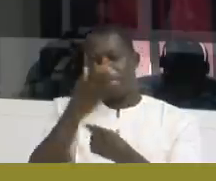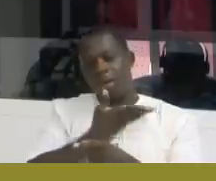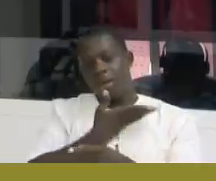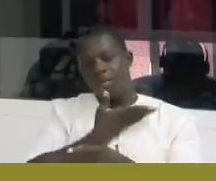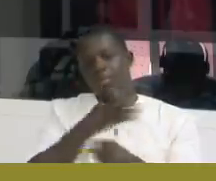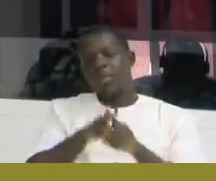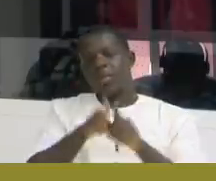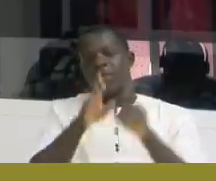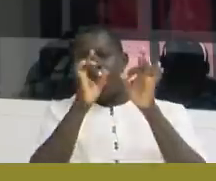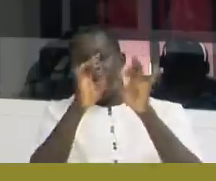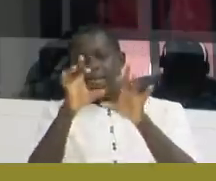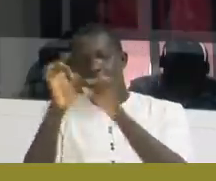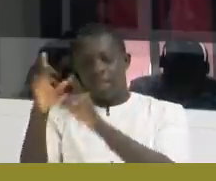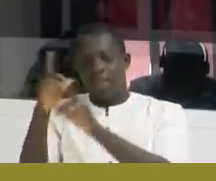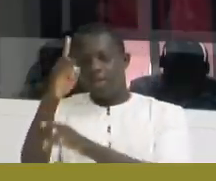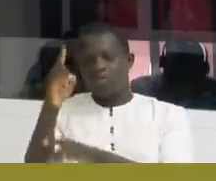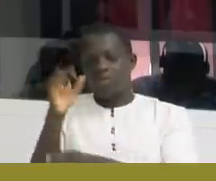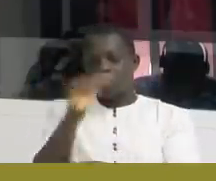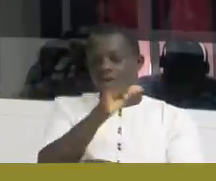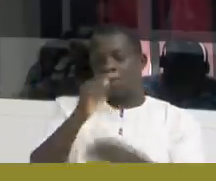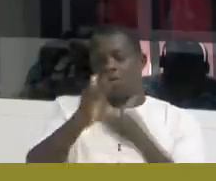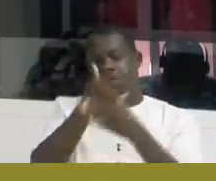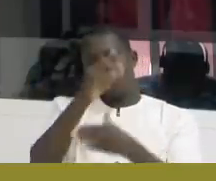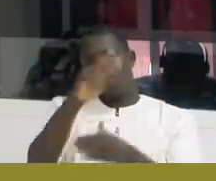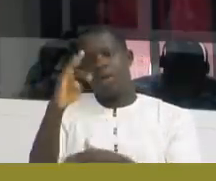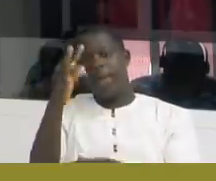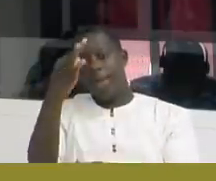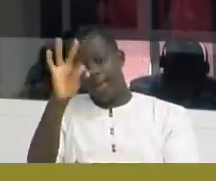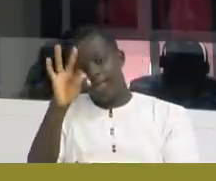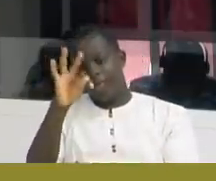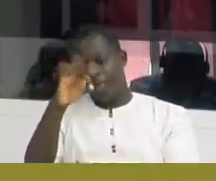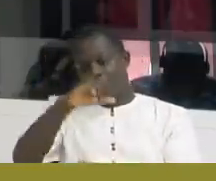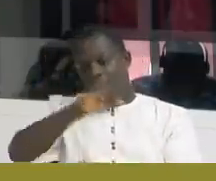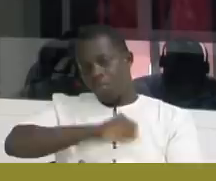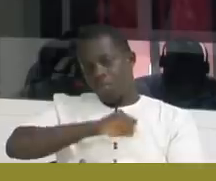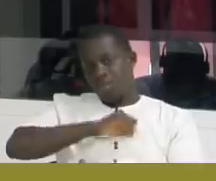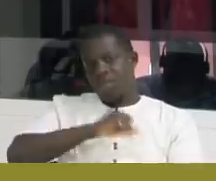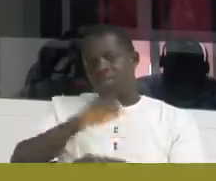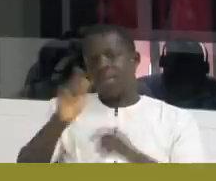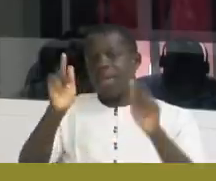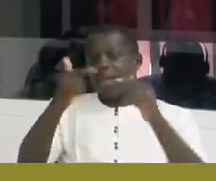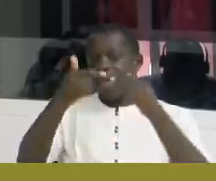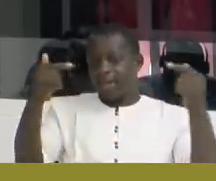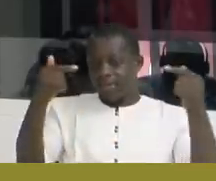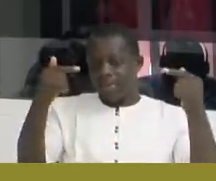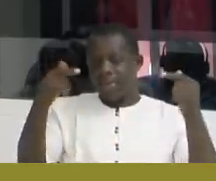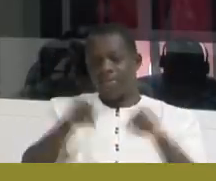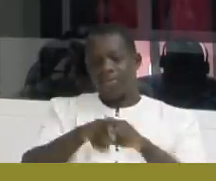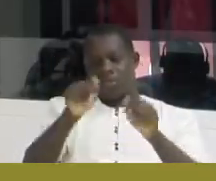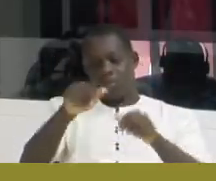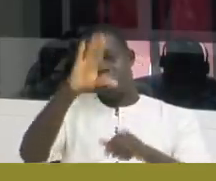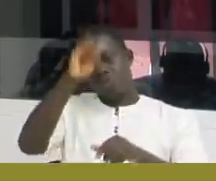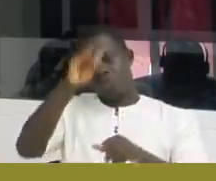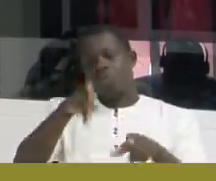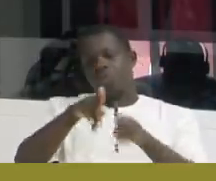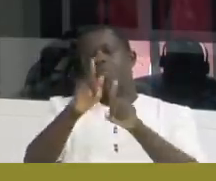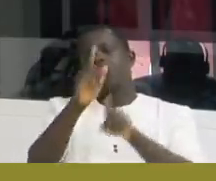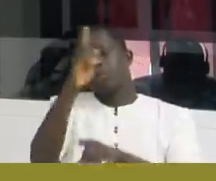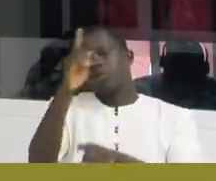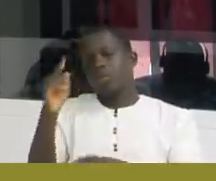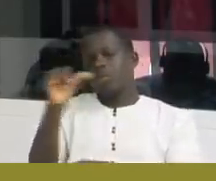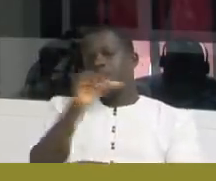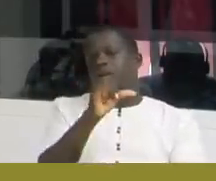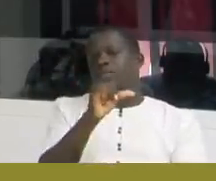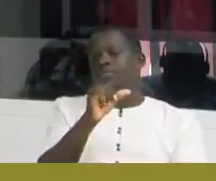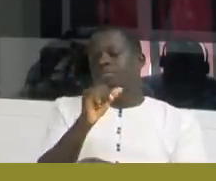animosity between us or not. If he became an enemy, then we would have to deal with each other subsequently.